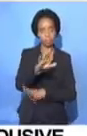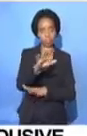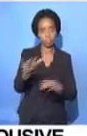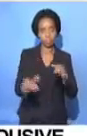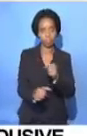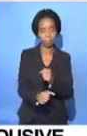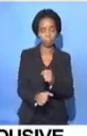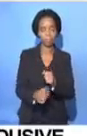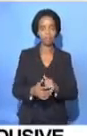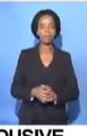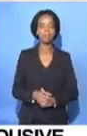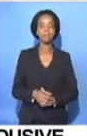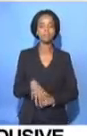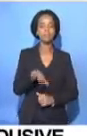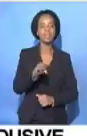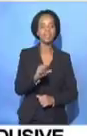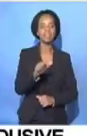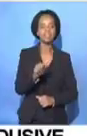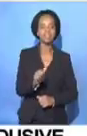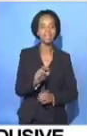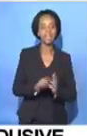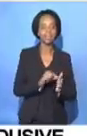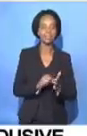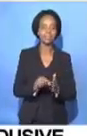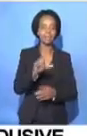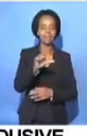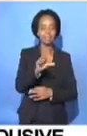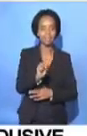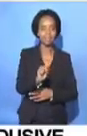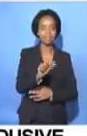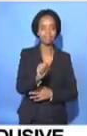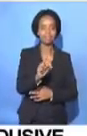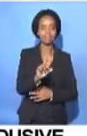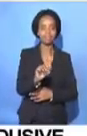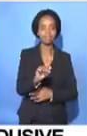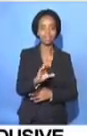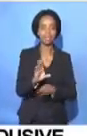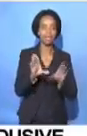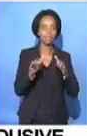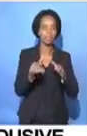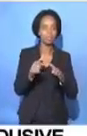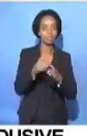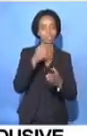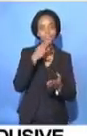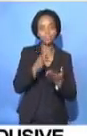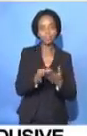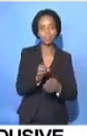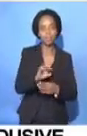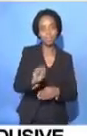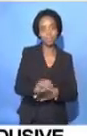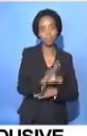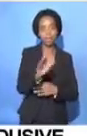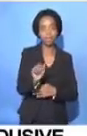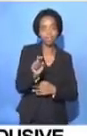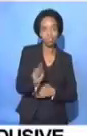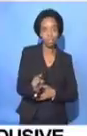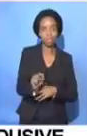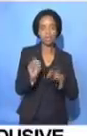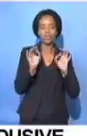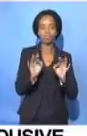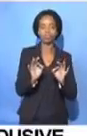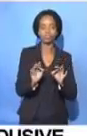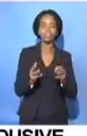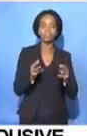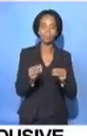ECF SADC mission commends the Independent Electoral Commission of South Africa for efficiently managing the